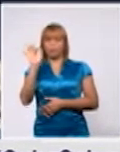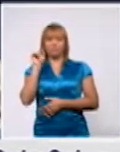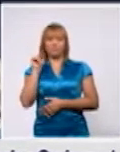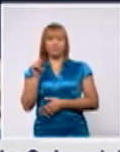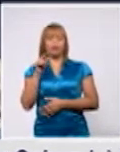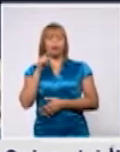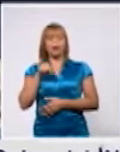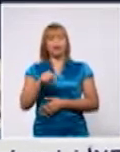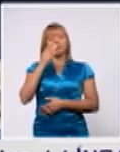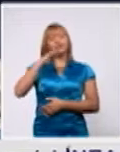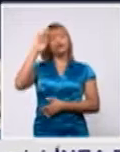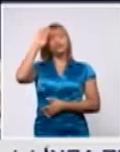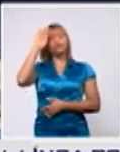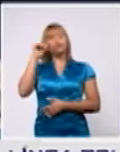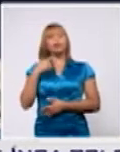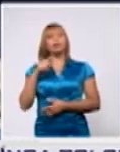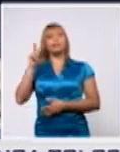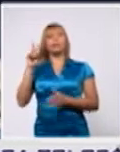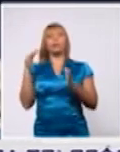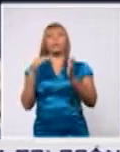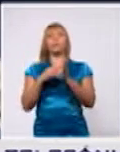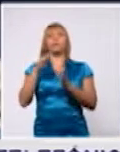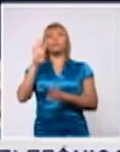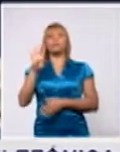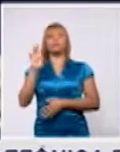2,408 people, or